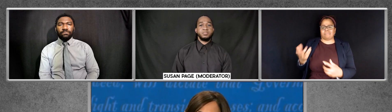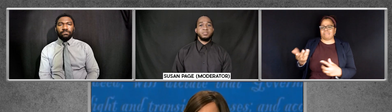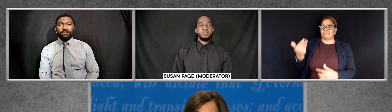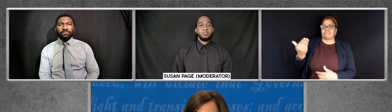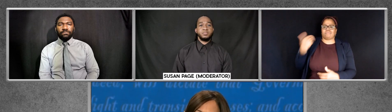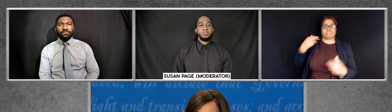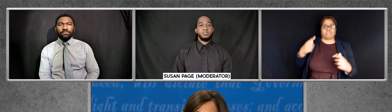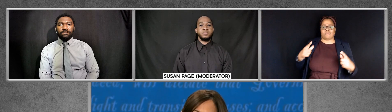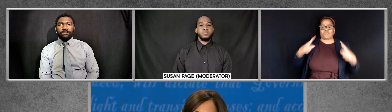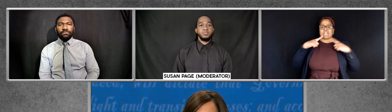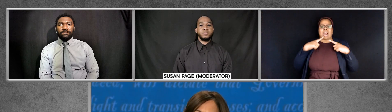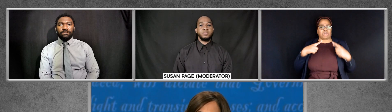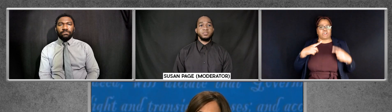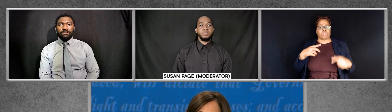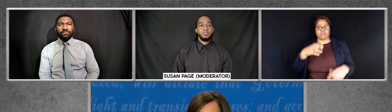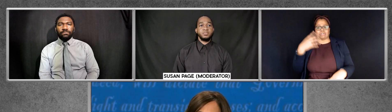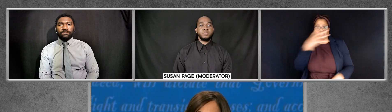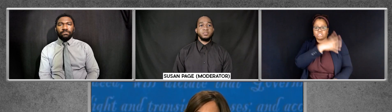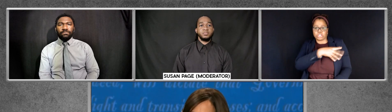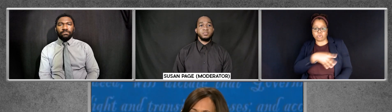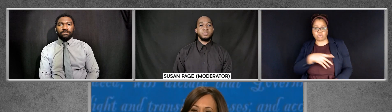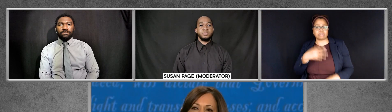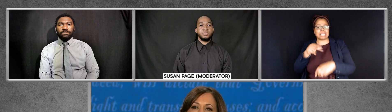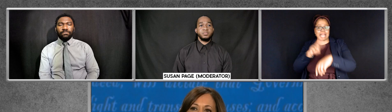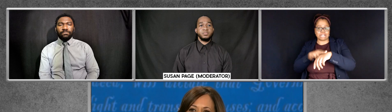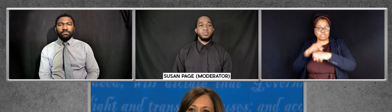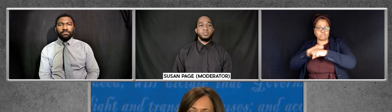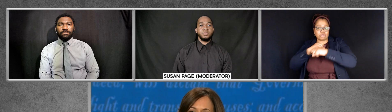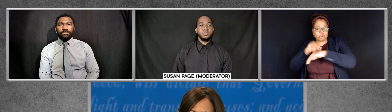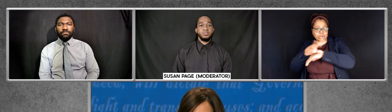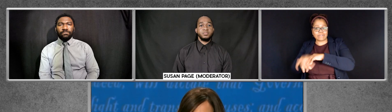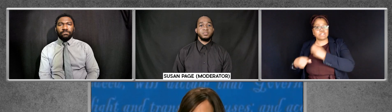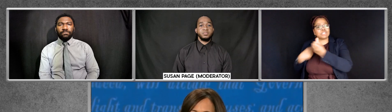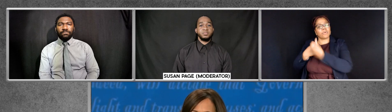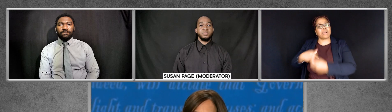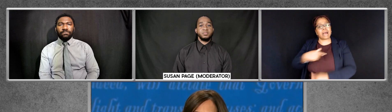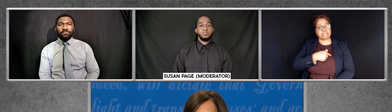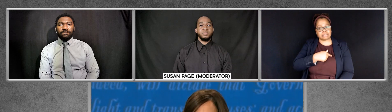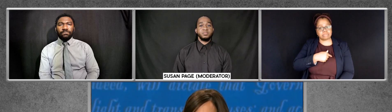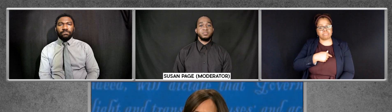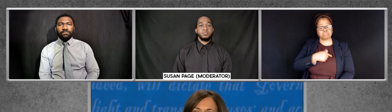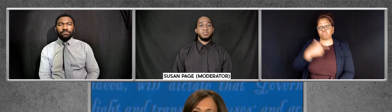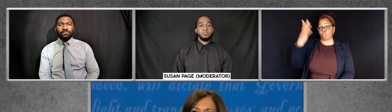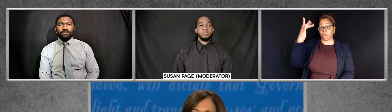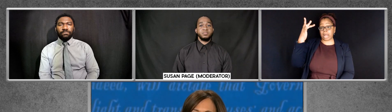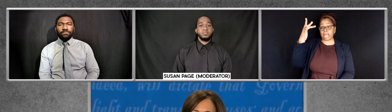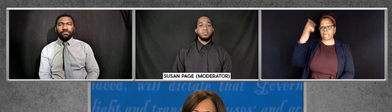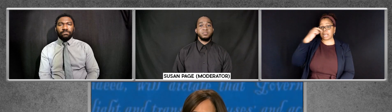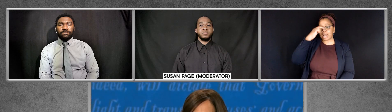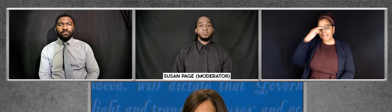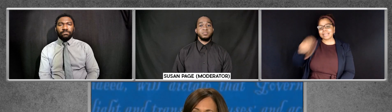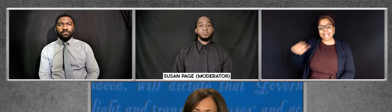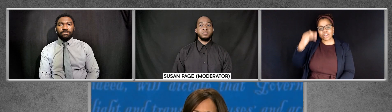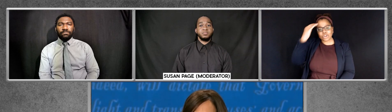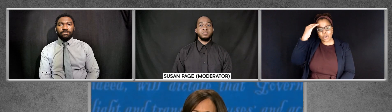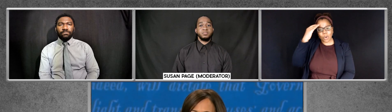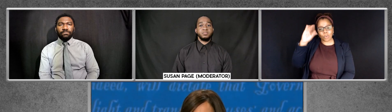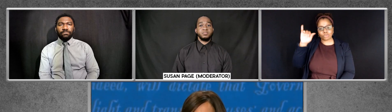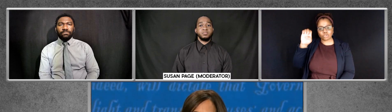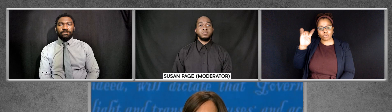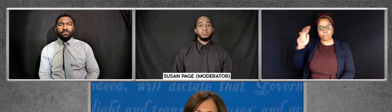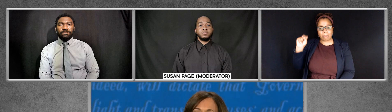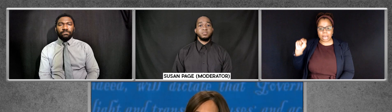experts and advisors are supporting our campaign. And I believe they are doing that because they know that Joe Biden has a